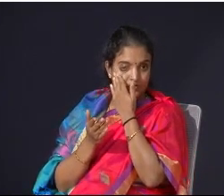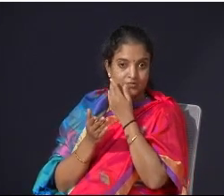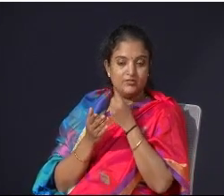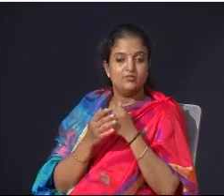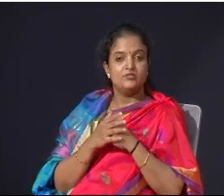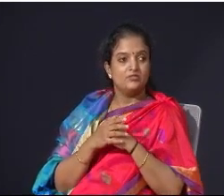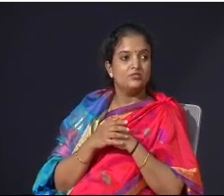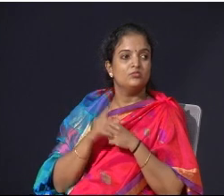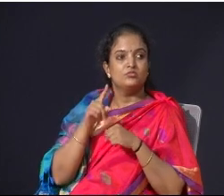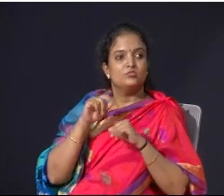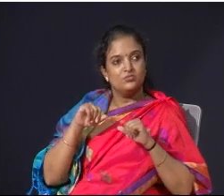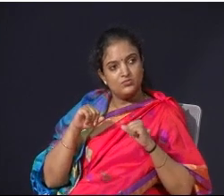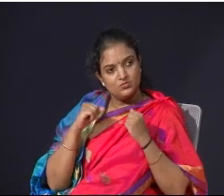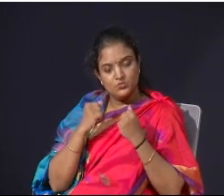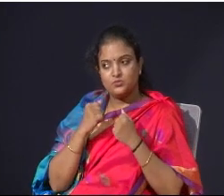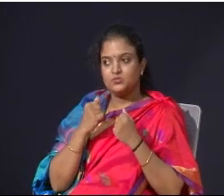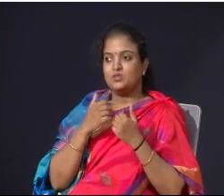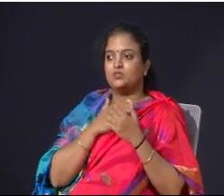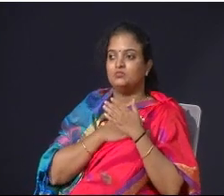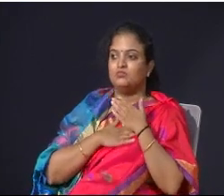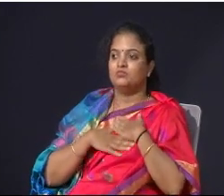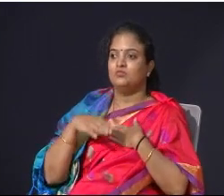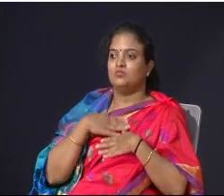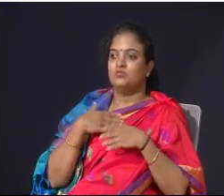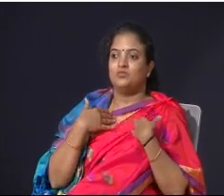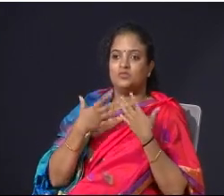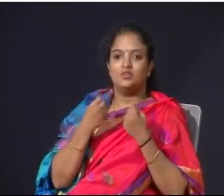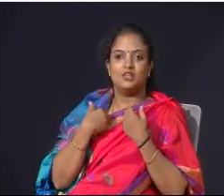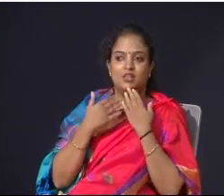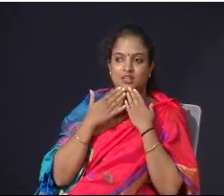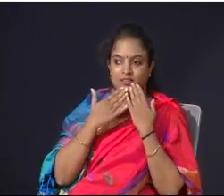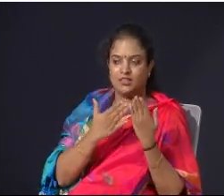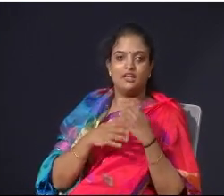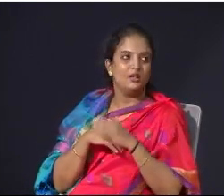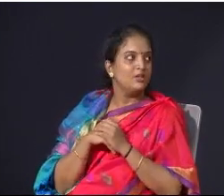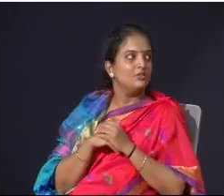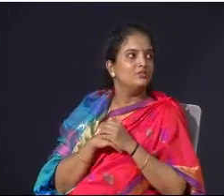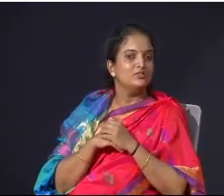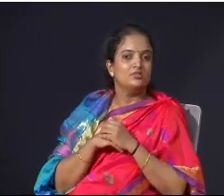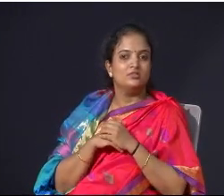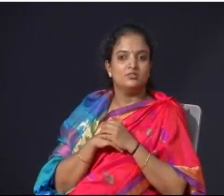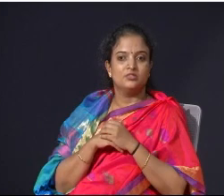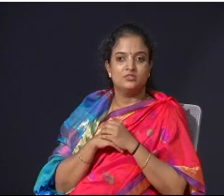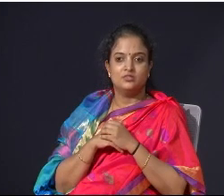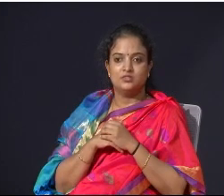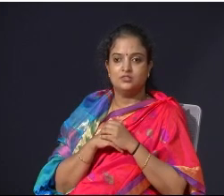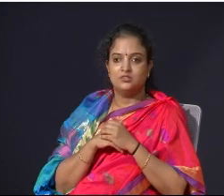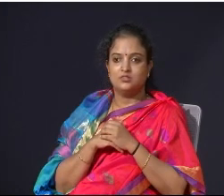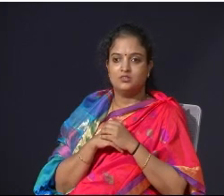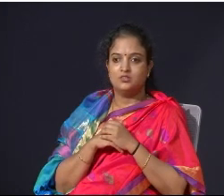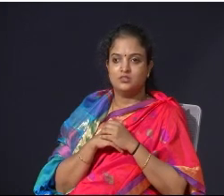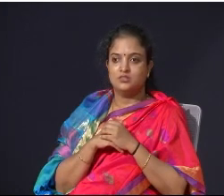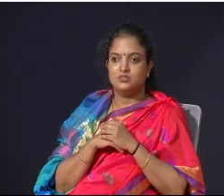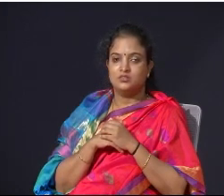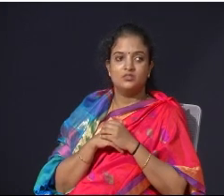by your dedication with humility, and I really want to thank each one of you all. A special thank you to